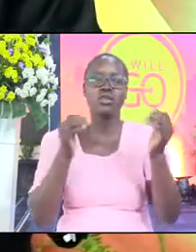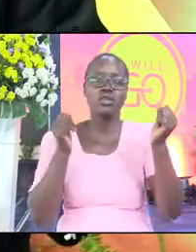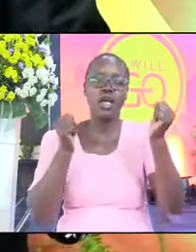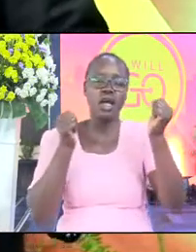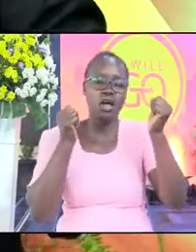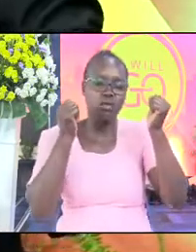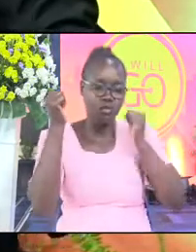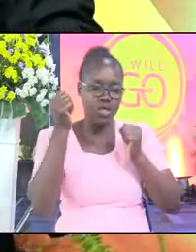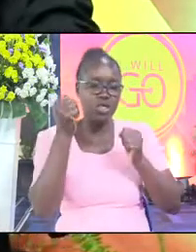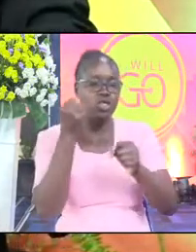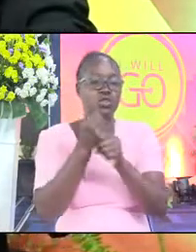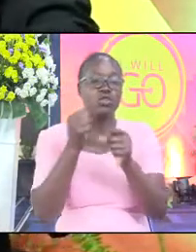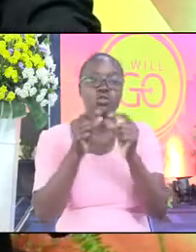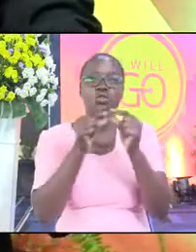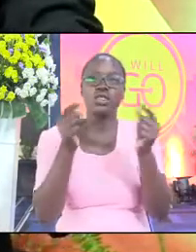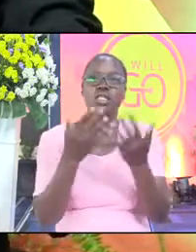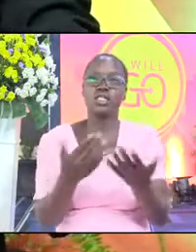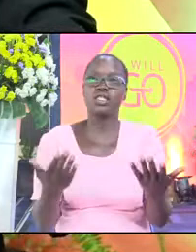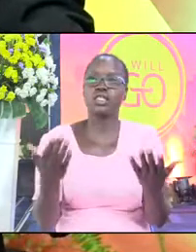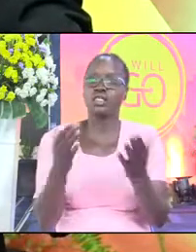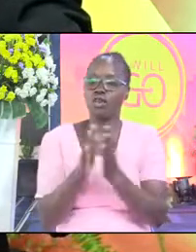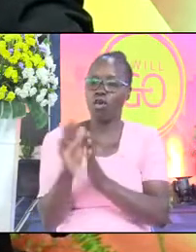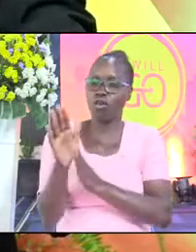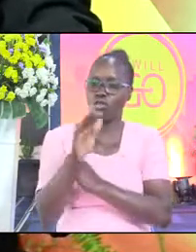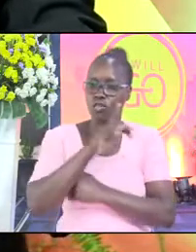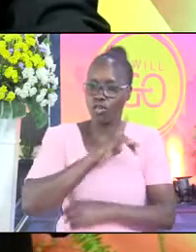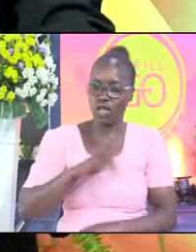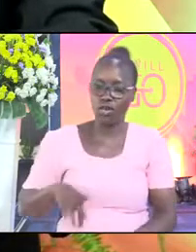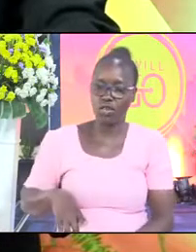army to do great things under God.